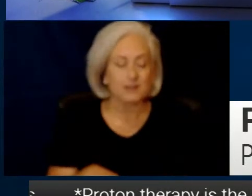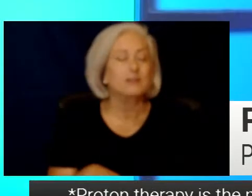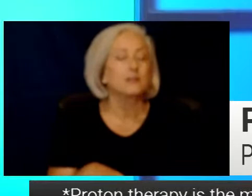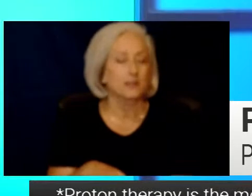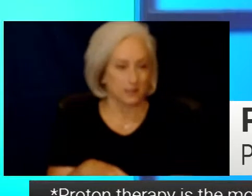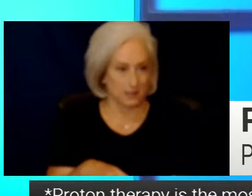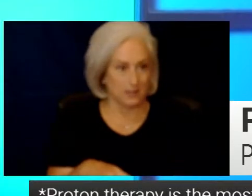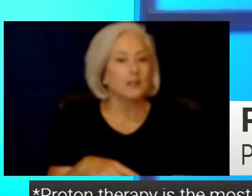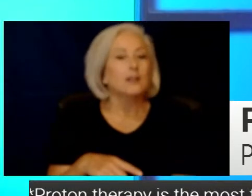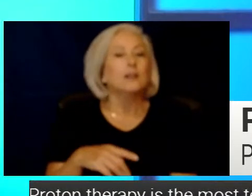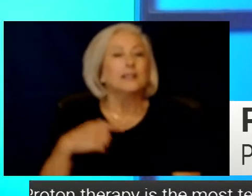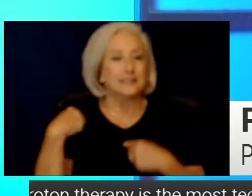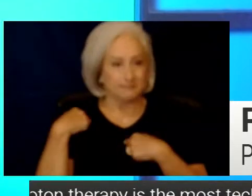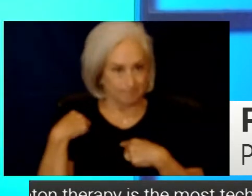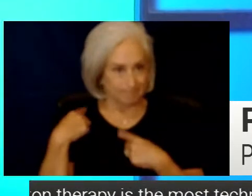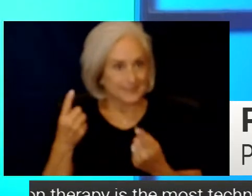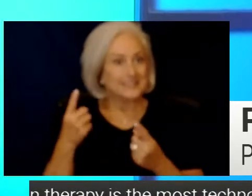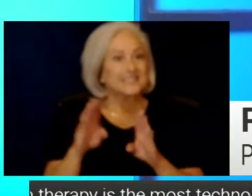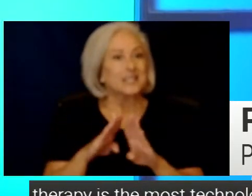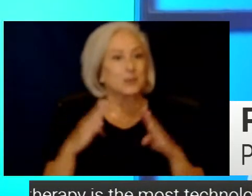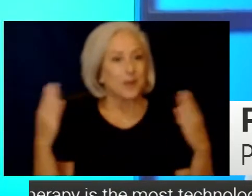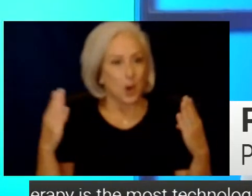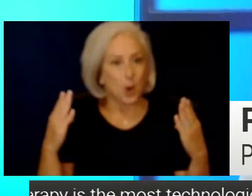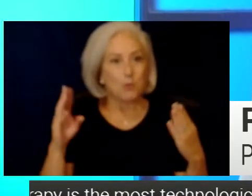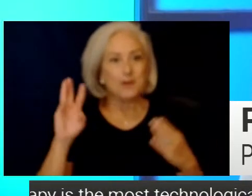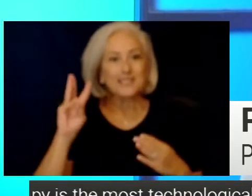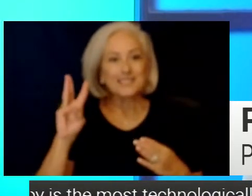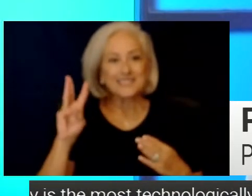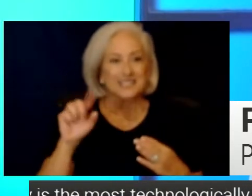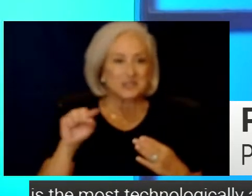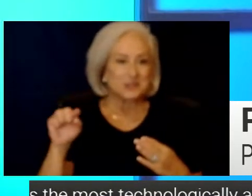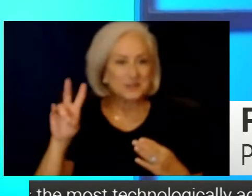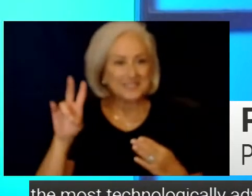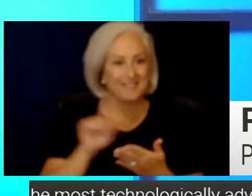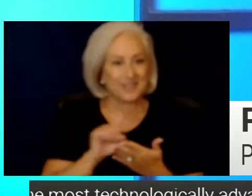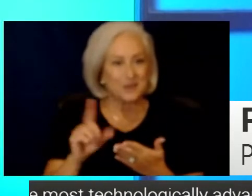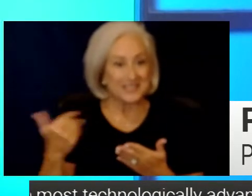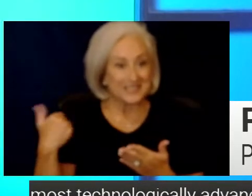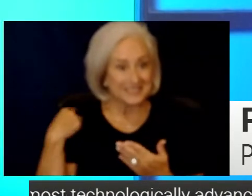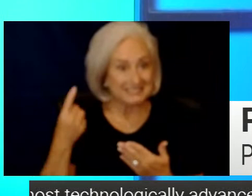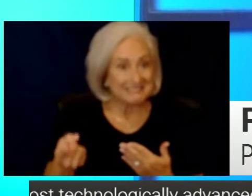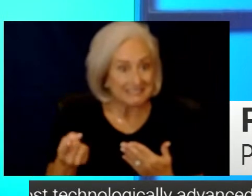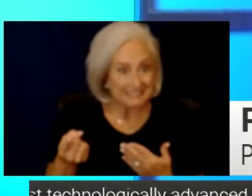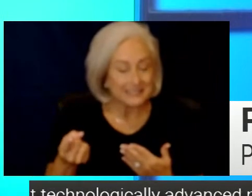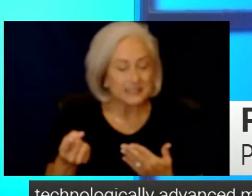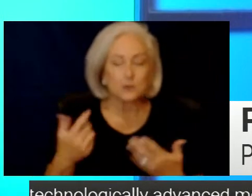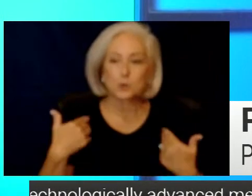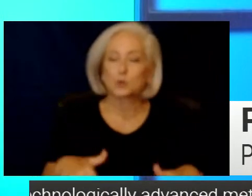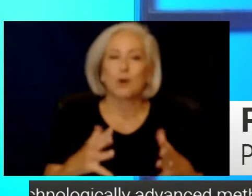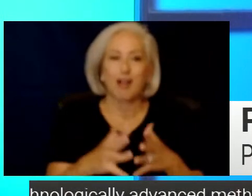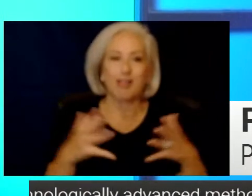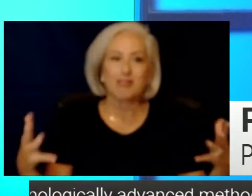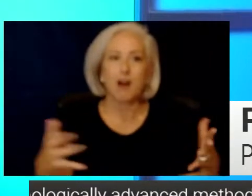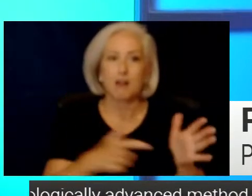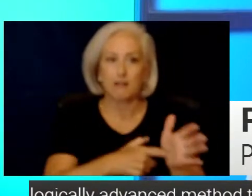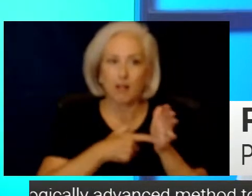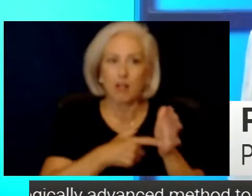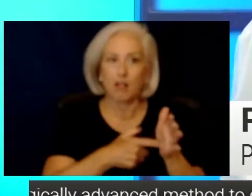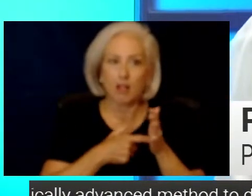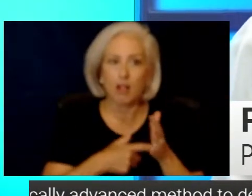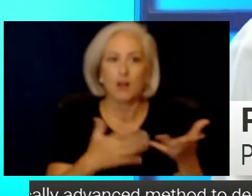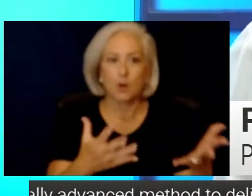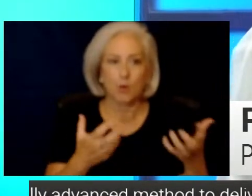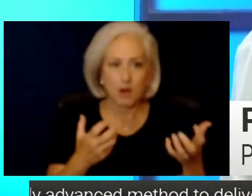we opened the Proton Center about 6-7 weeks ago, there actually has been quite a bit of demand because a lot of patients are wondering, well,